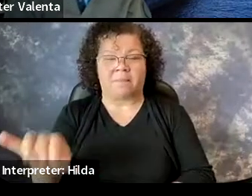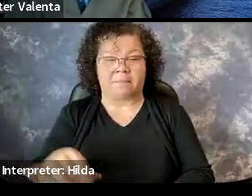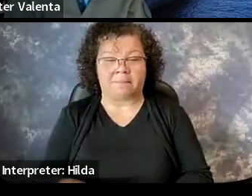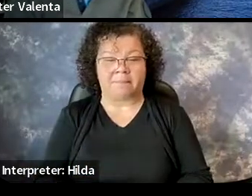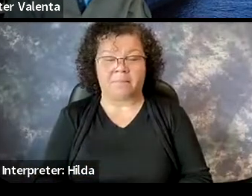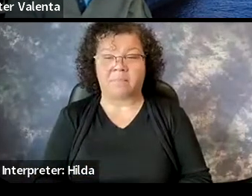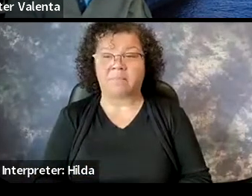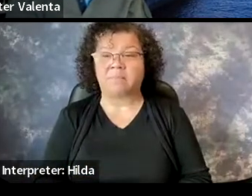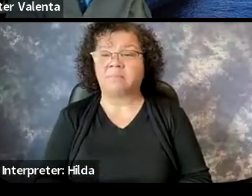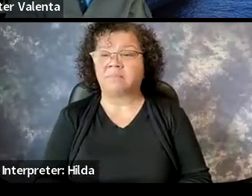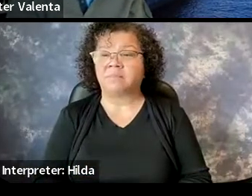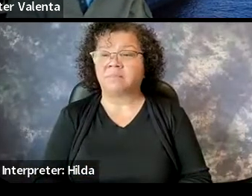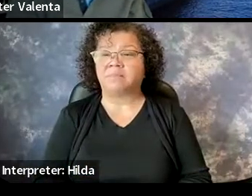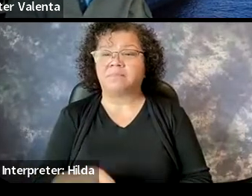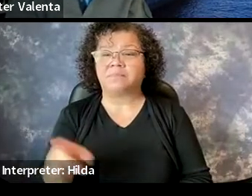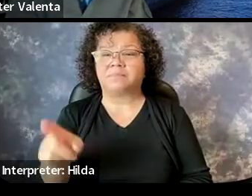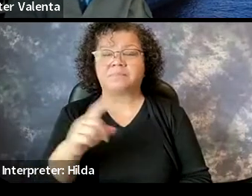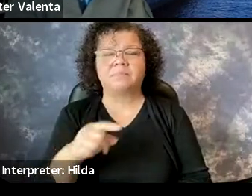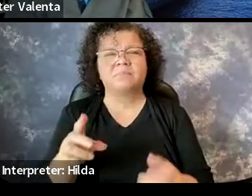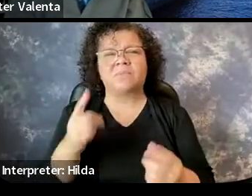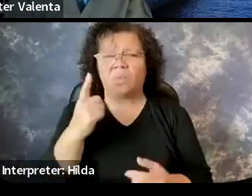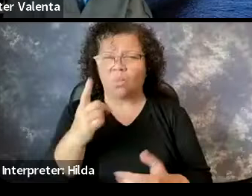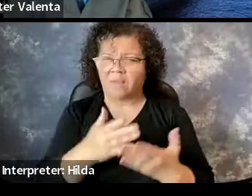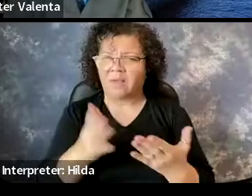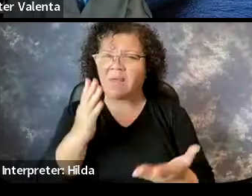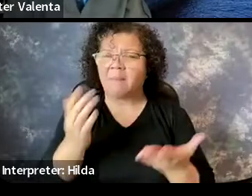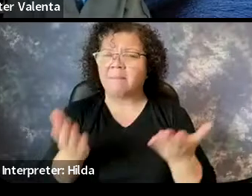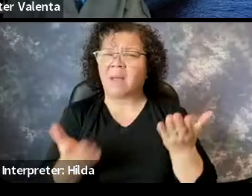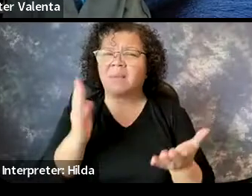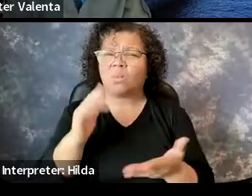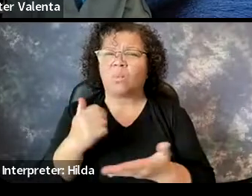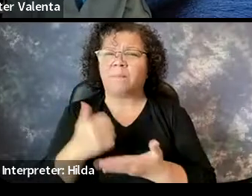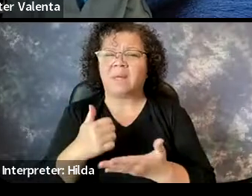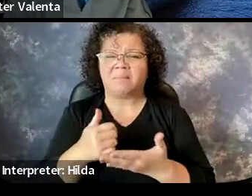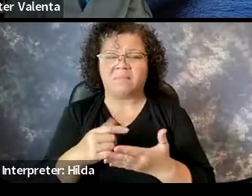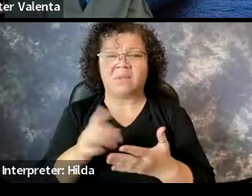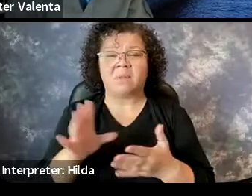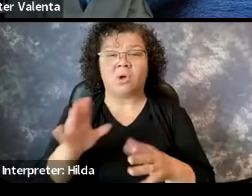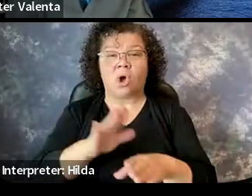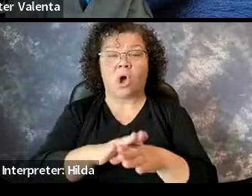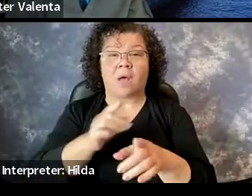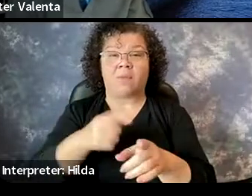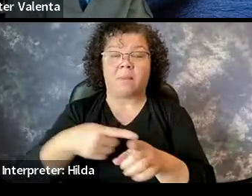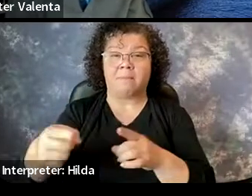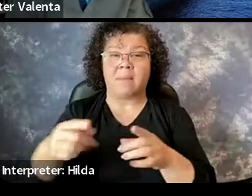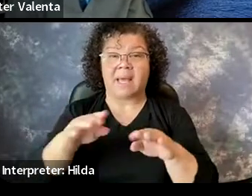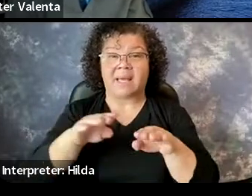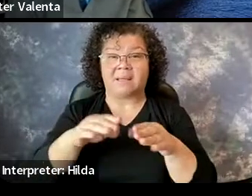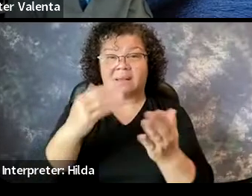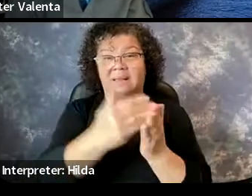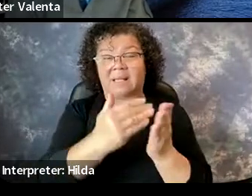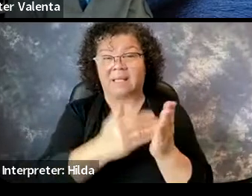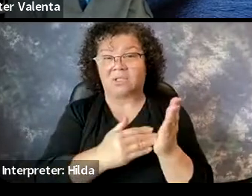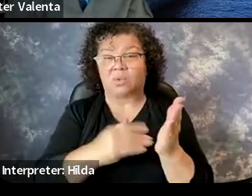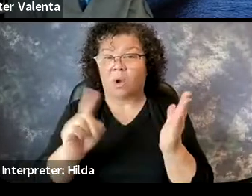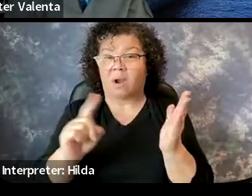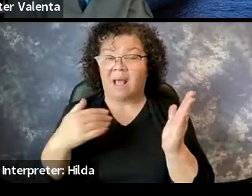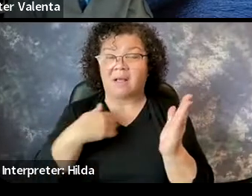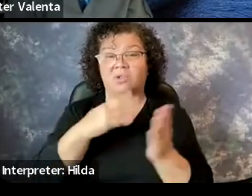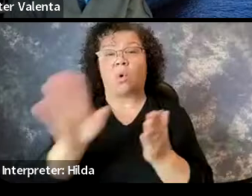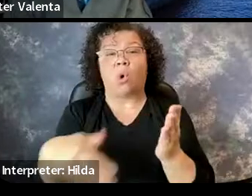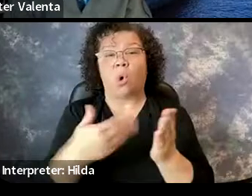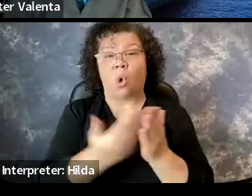I think one thing that could be helpful is on the sort of the main list that has all of the recommendations on